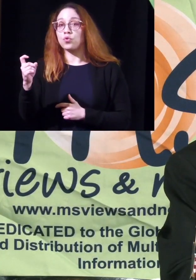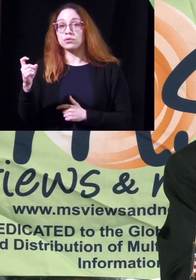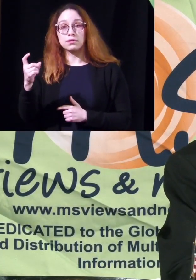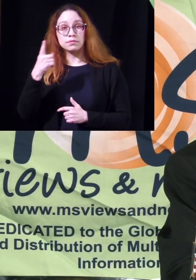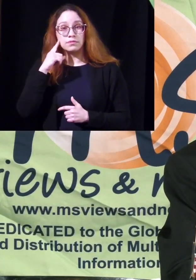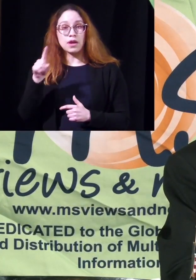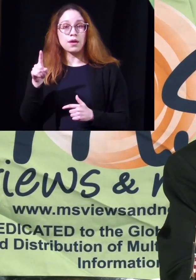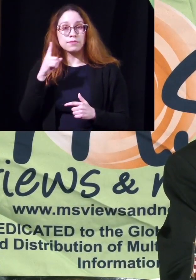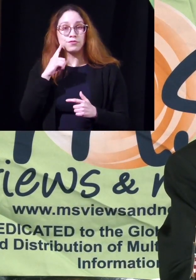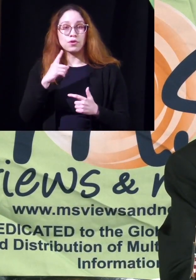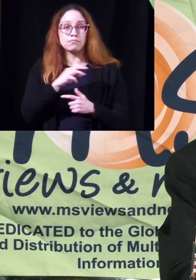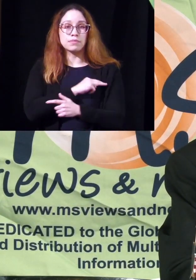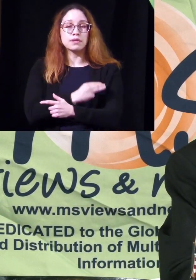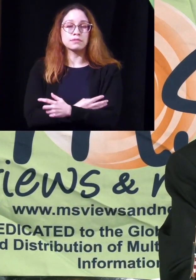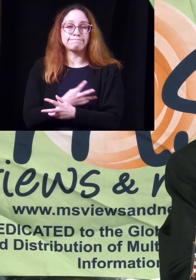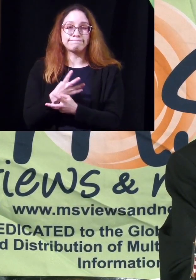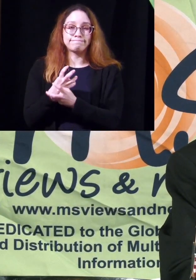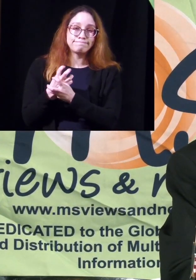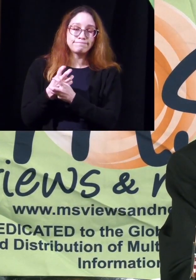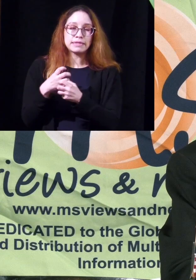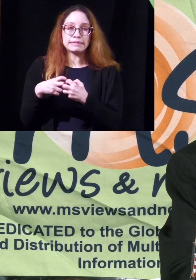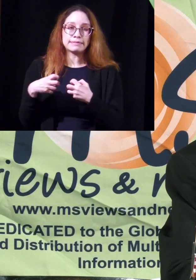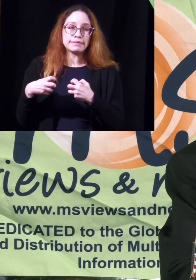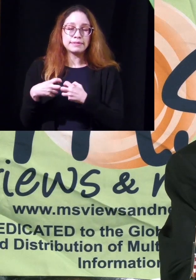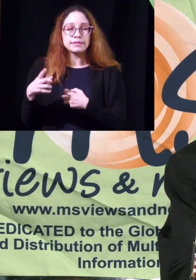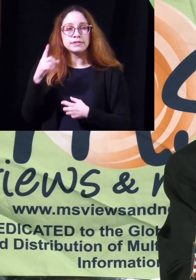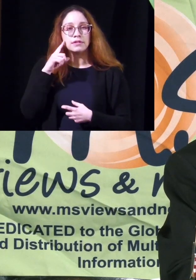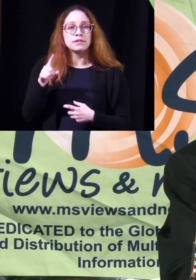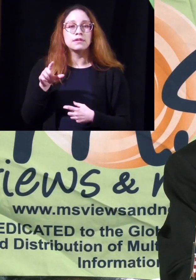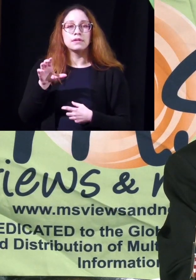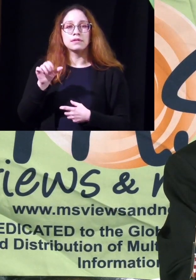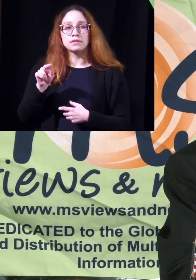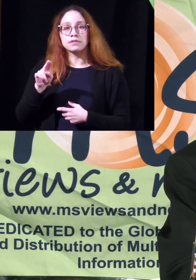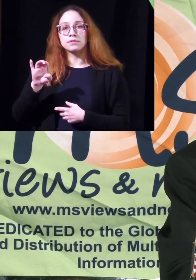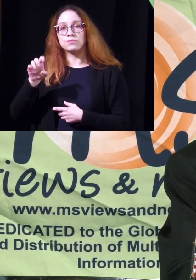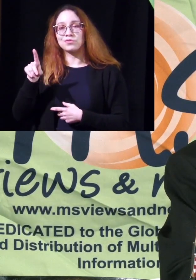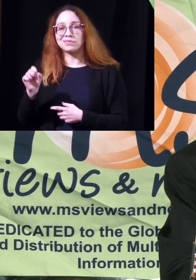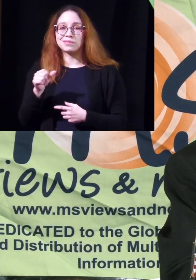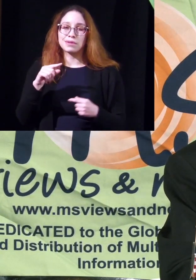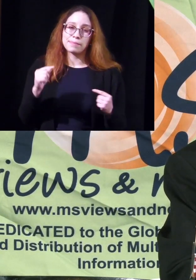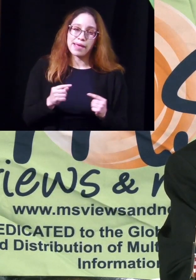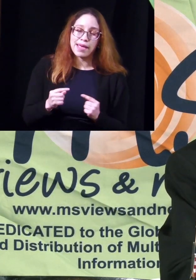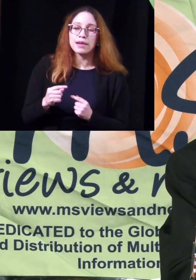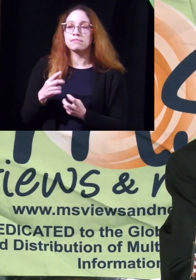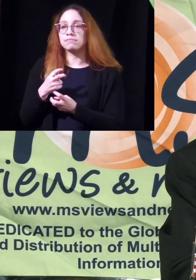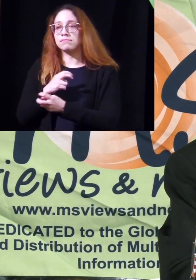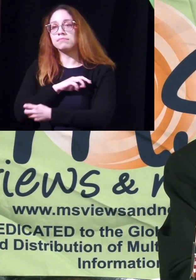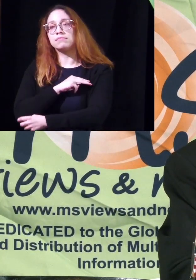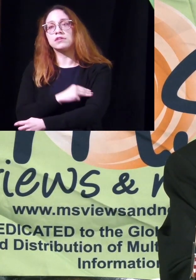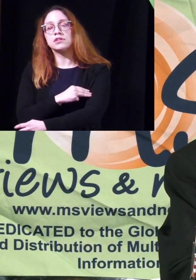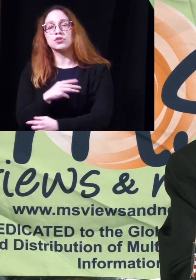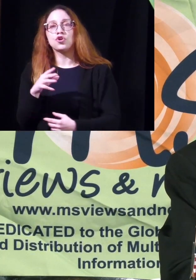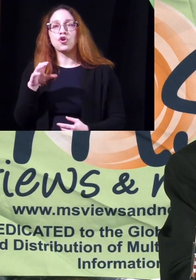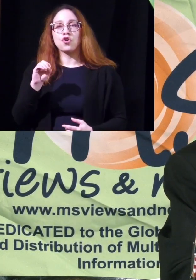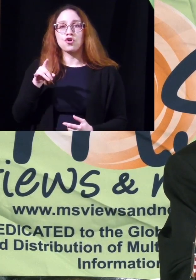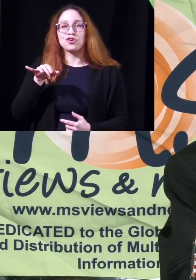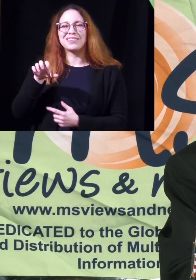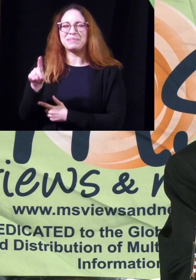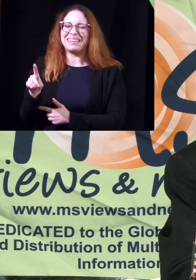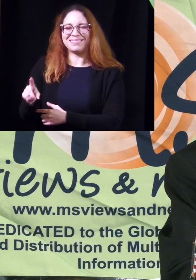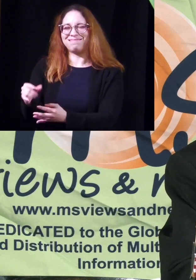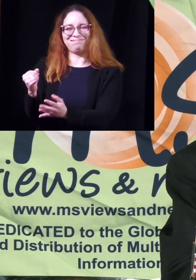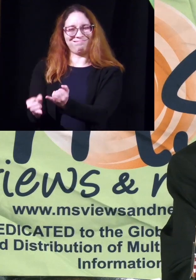for muscle stiffness and muscle spasticity. Cannabinoids help pain, help spasticity. Opioids is a last